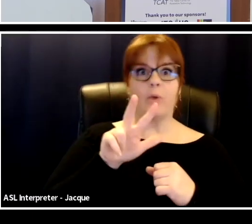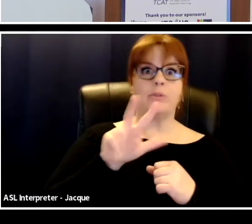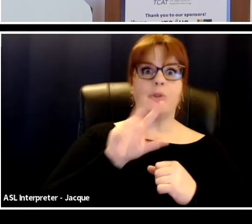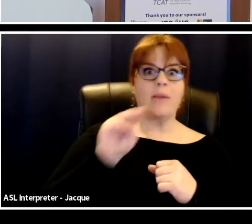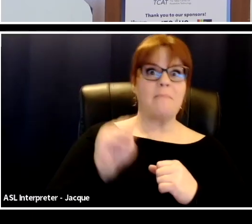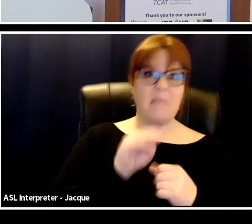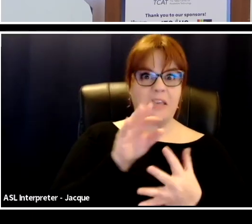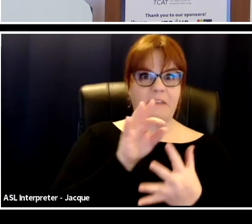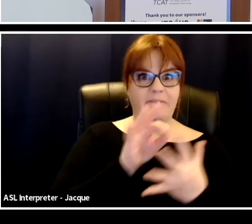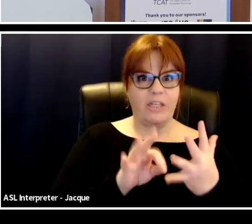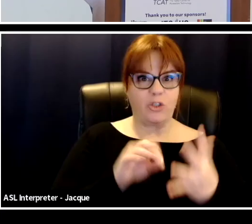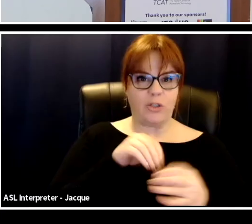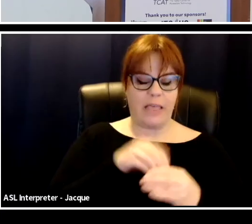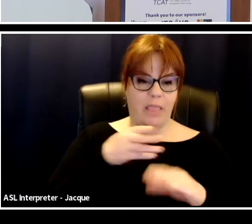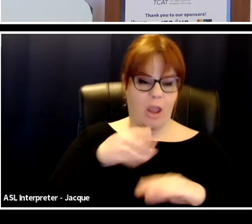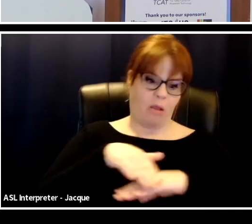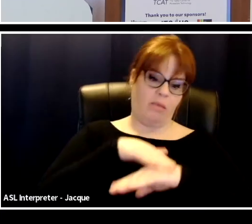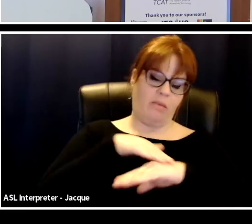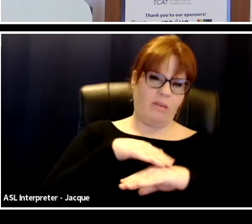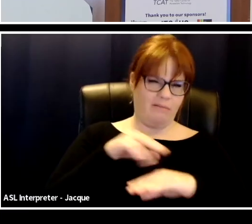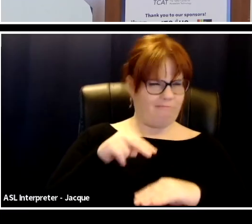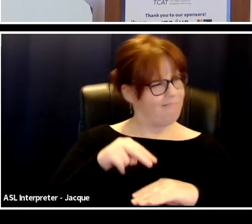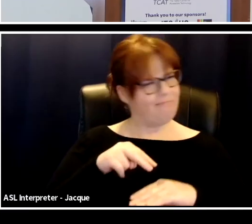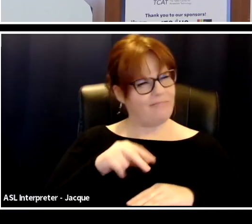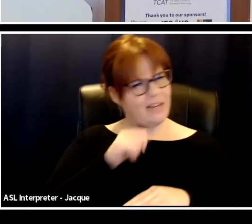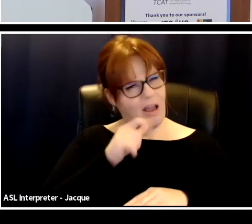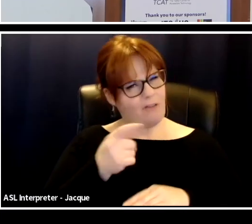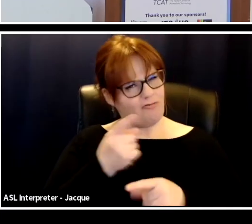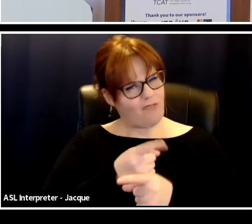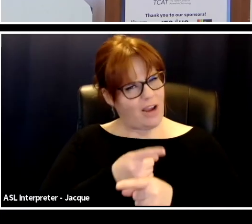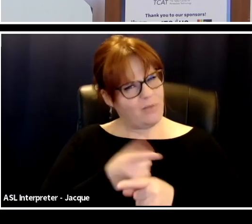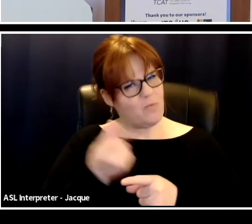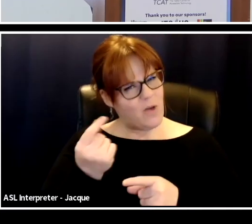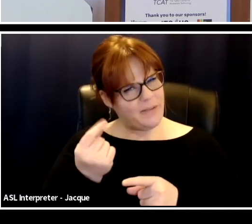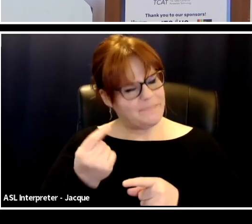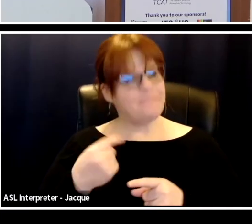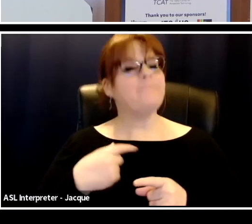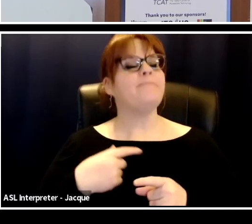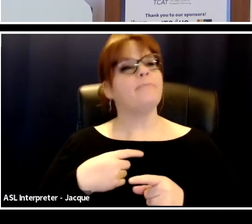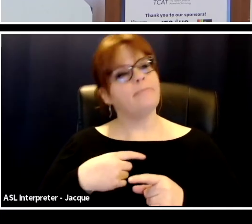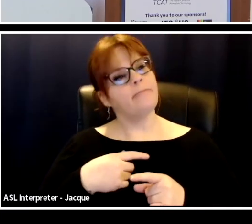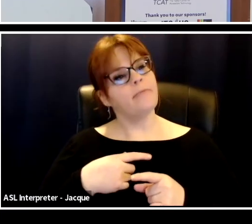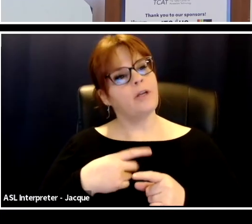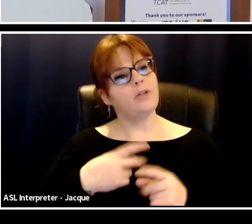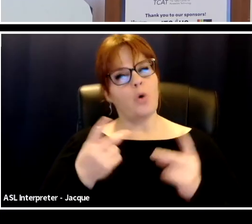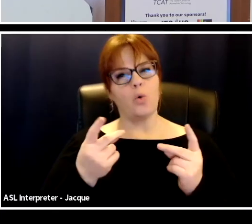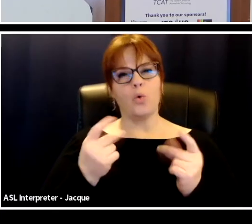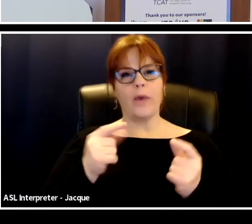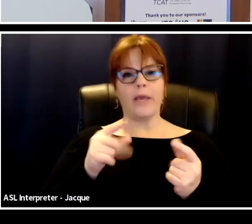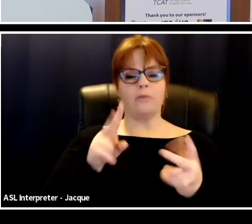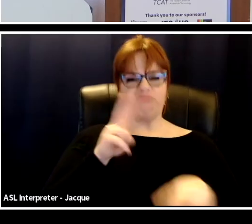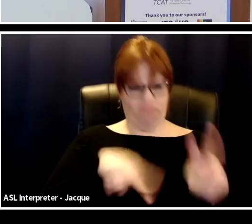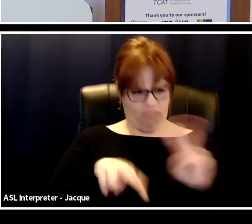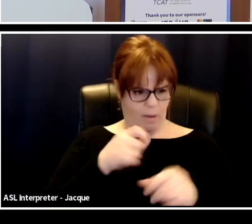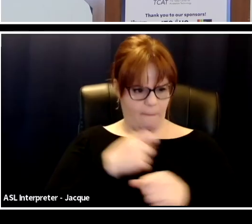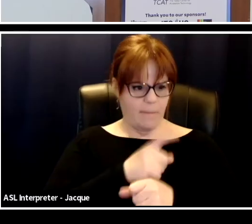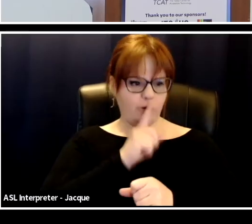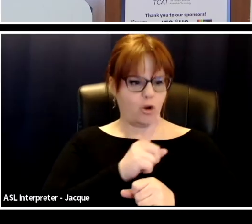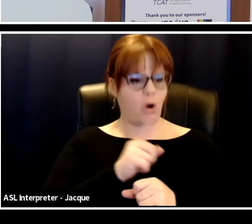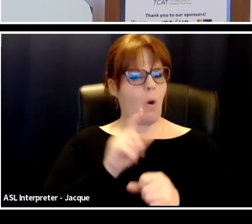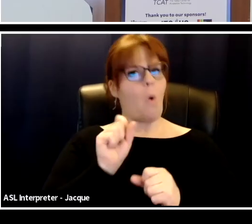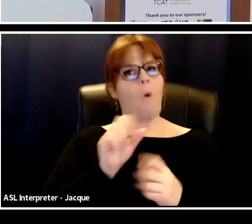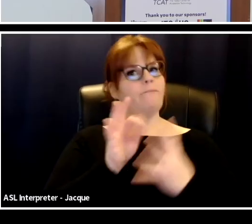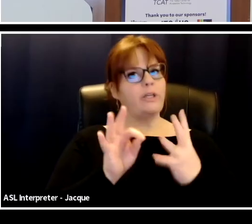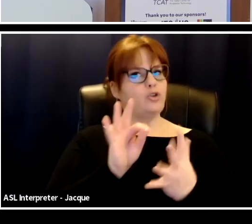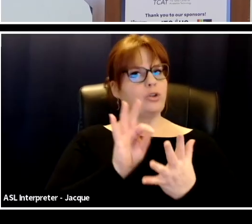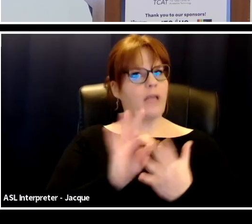like, well, that's not right. You know, kind of give it a quick sanity check and kind of make sure, you know, that, yeah, the feature count seems reasonable. There's